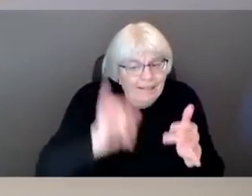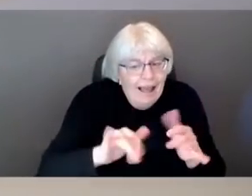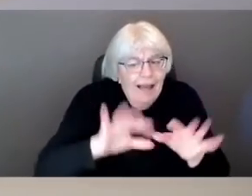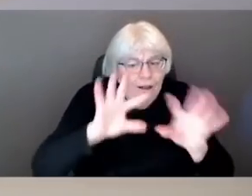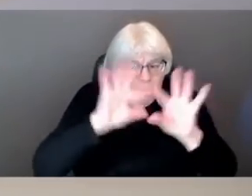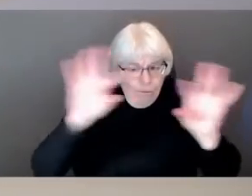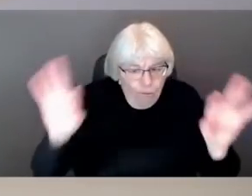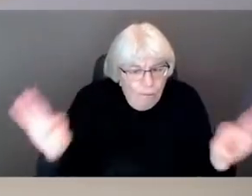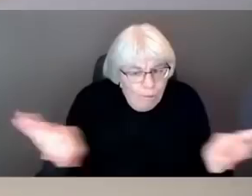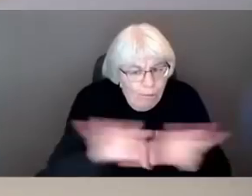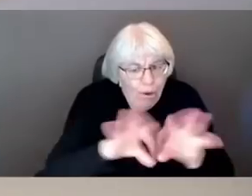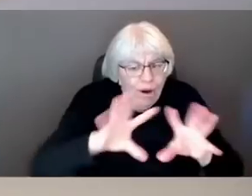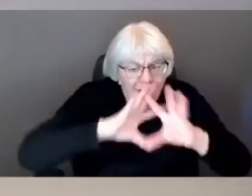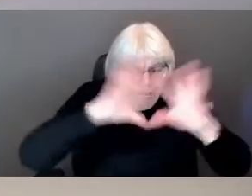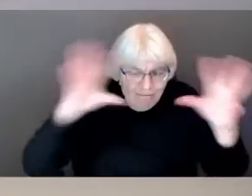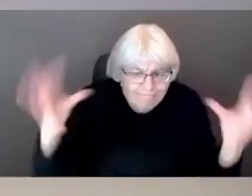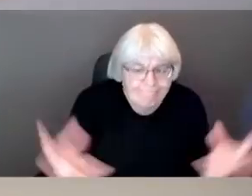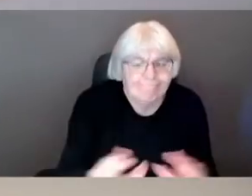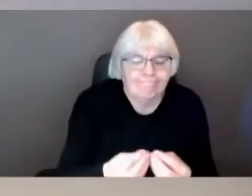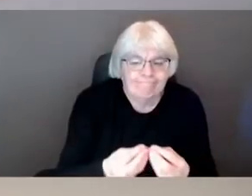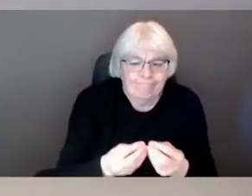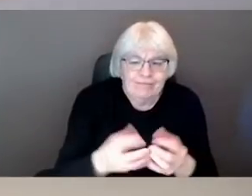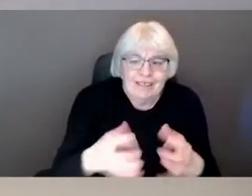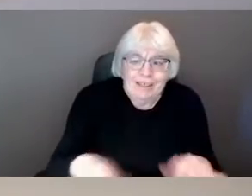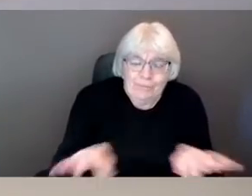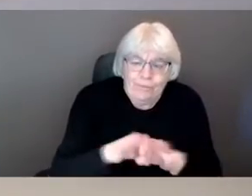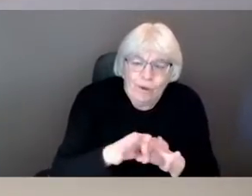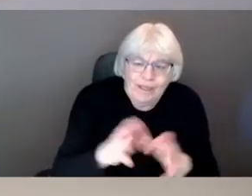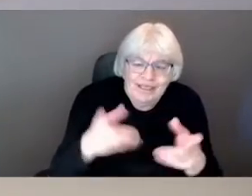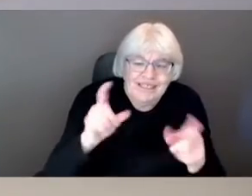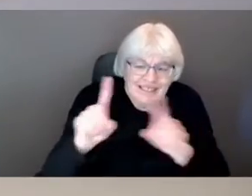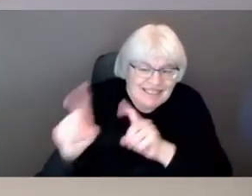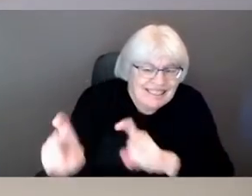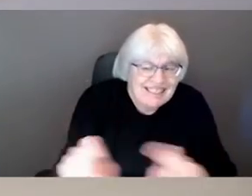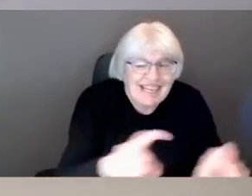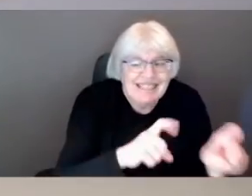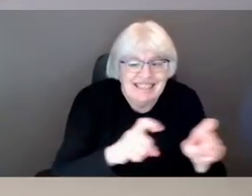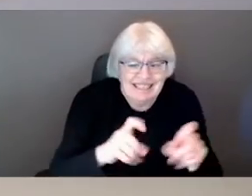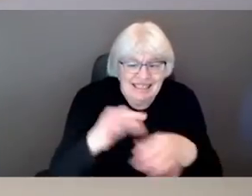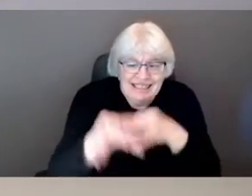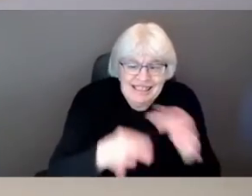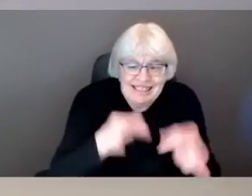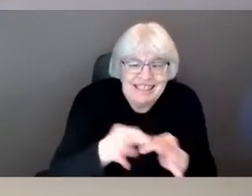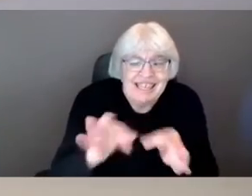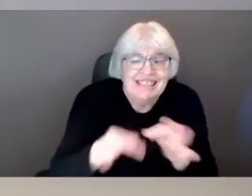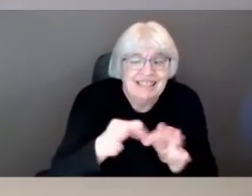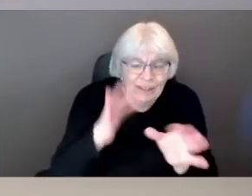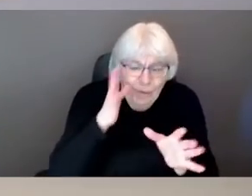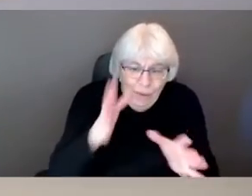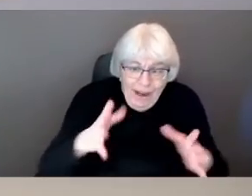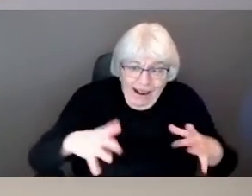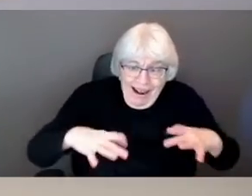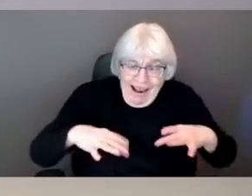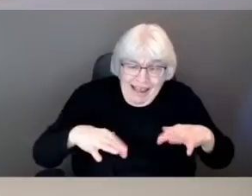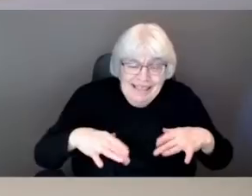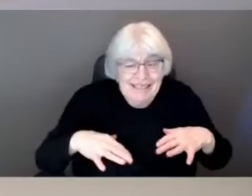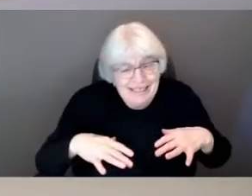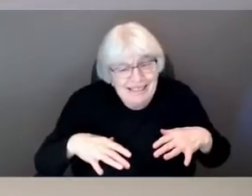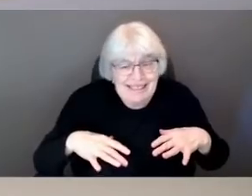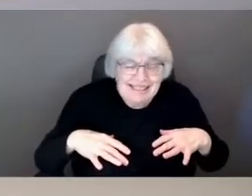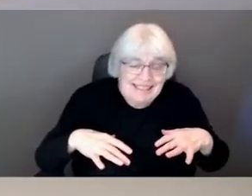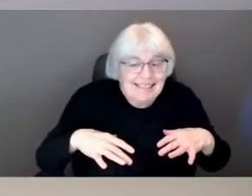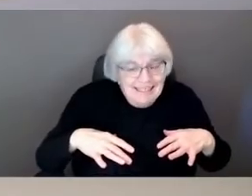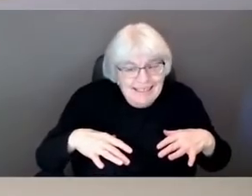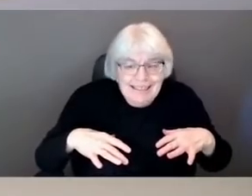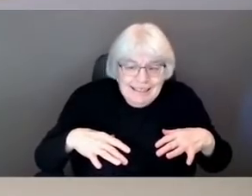we're going into the holiday season, certainly we don't want to put a circuit breaker measures in place